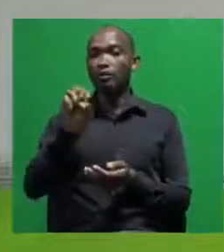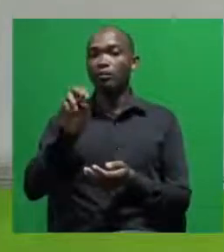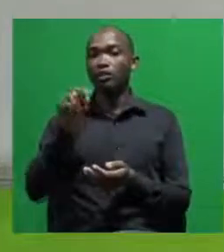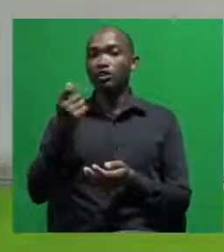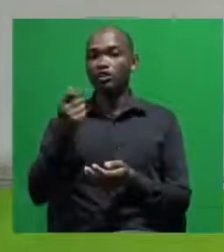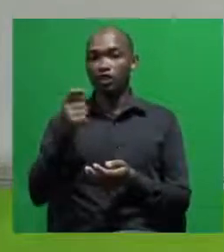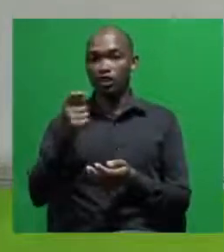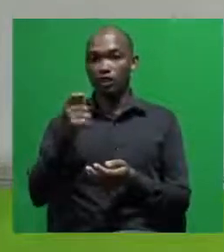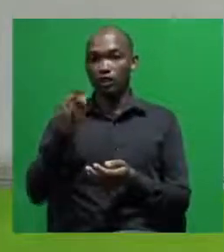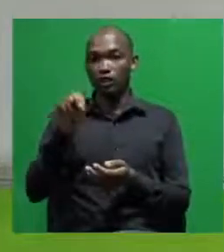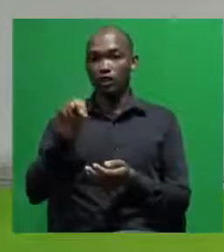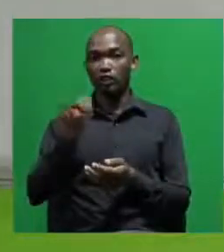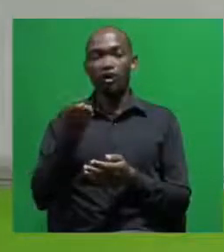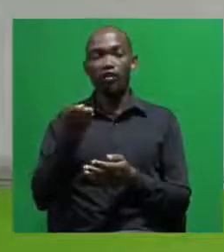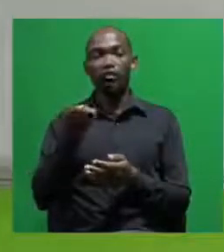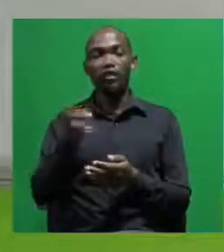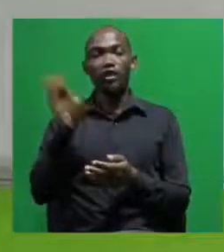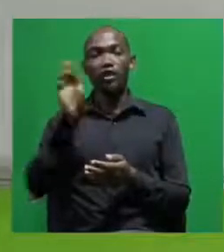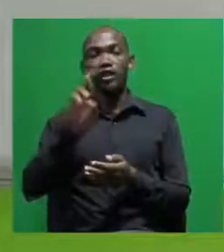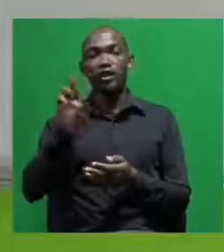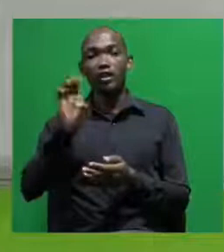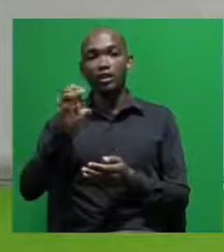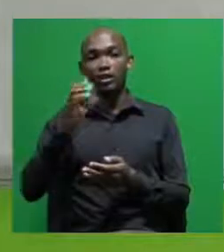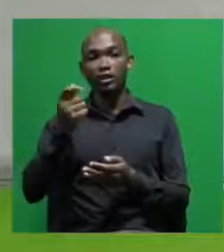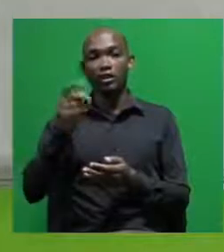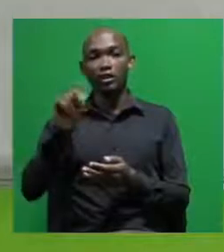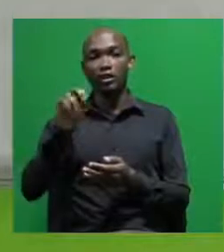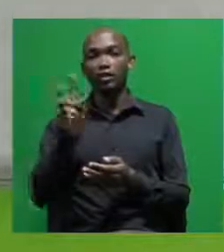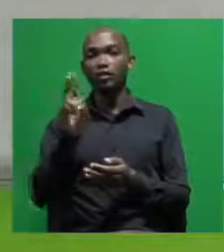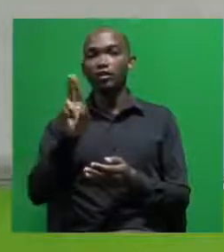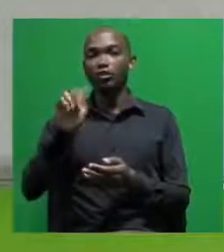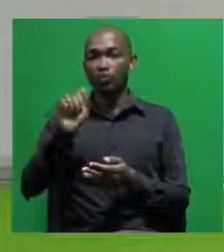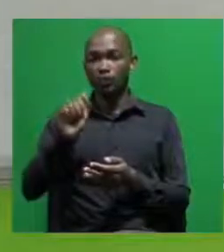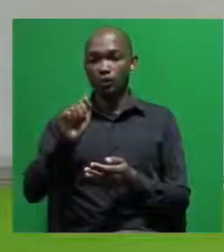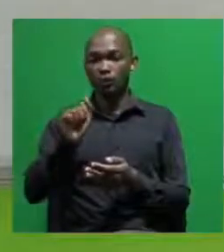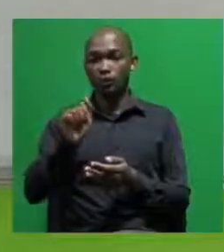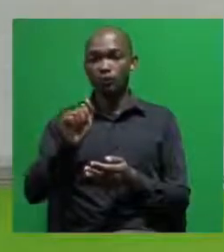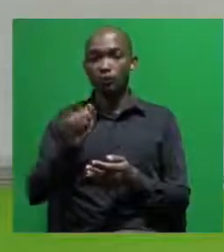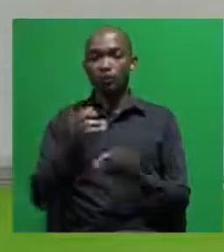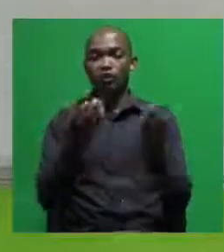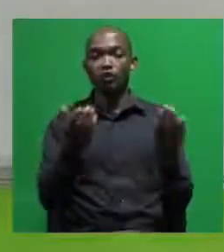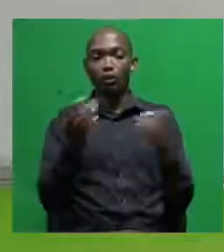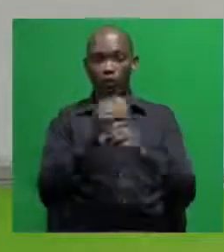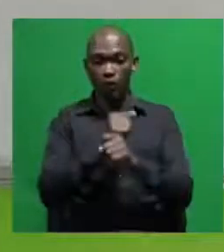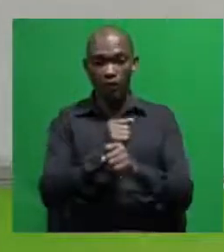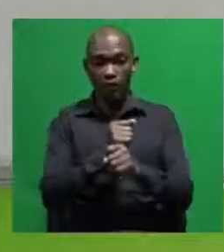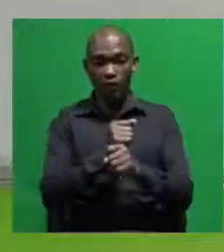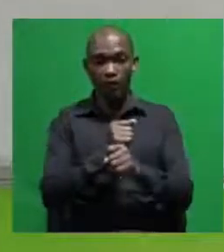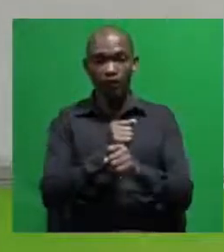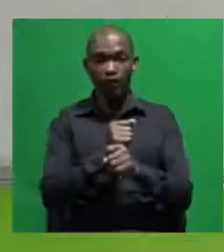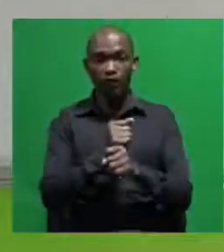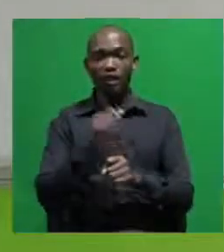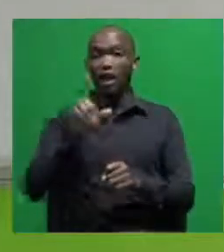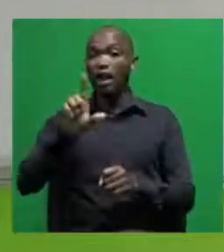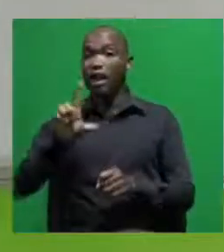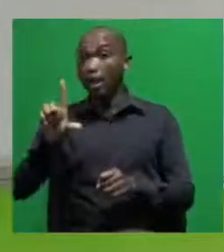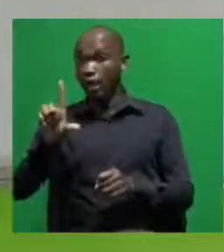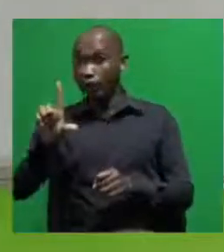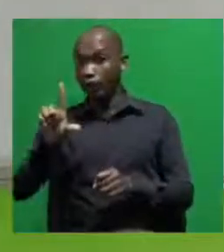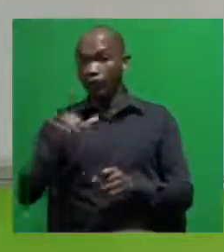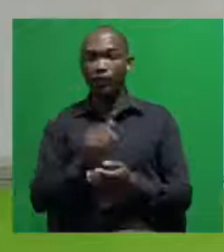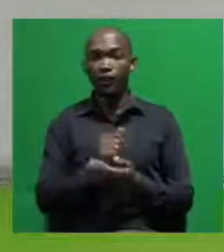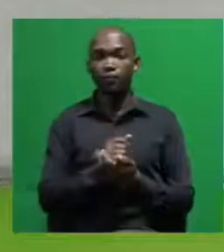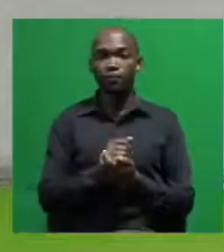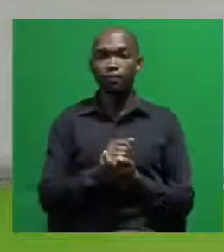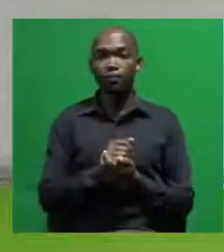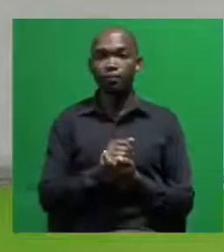dimension for the rectangular object? Okay, thank you. So here we have length. As